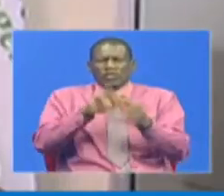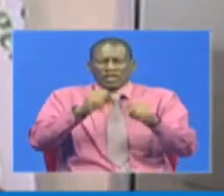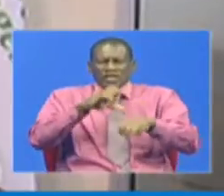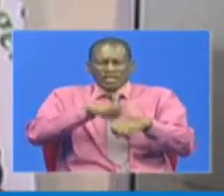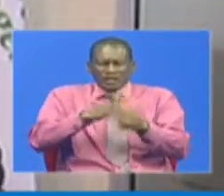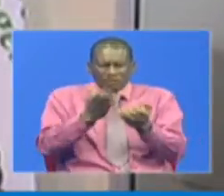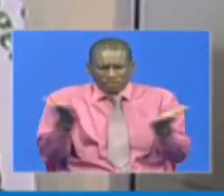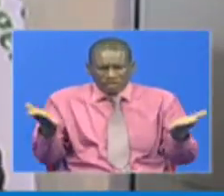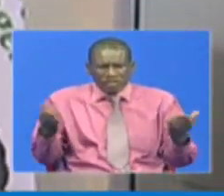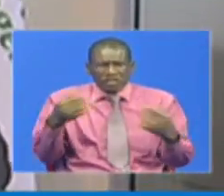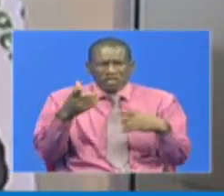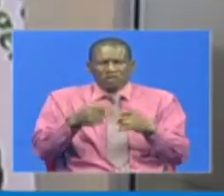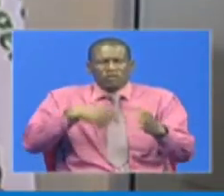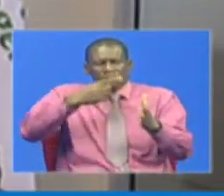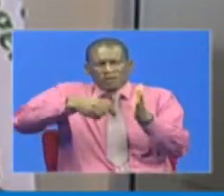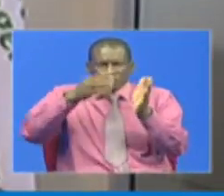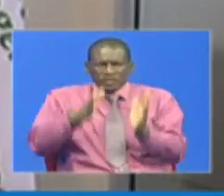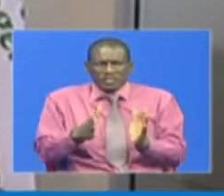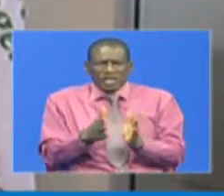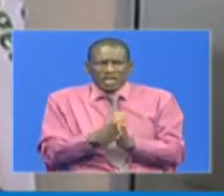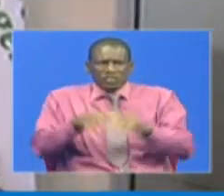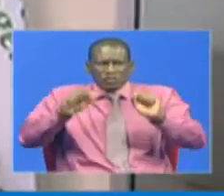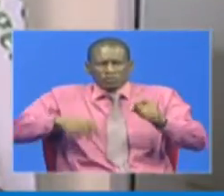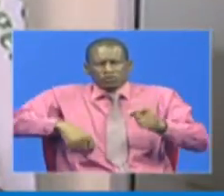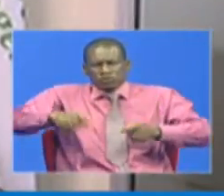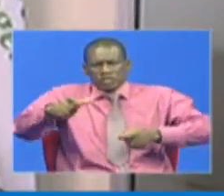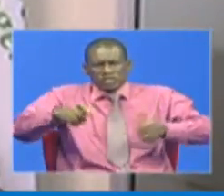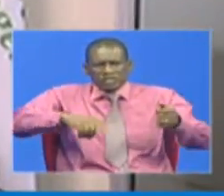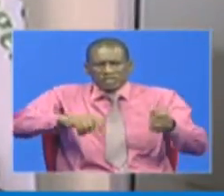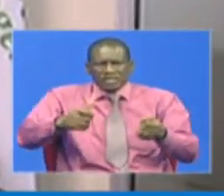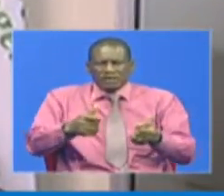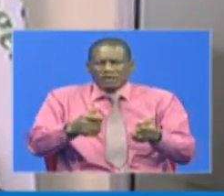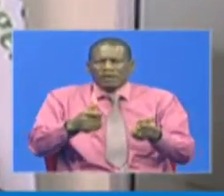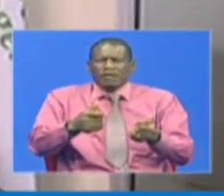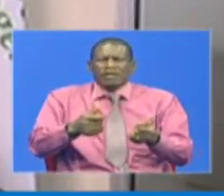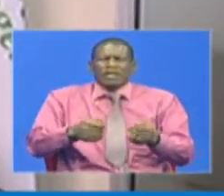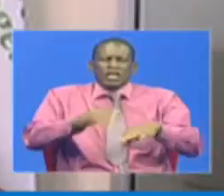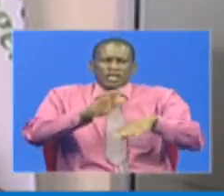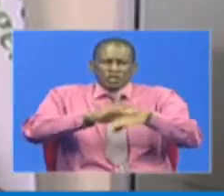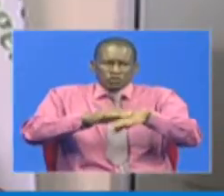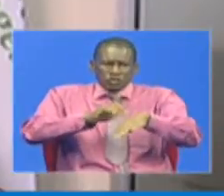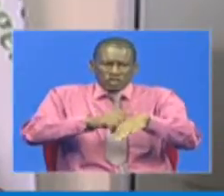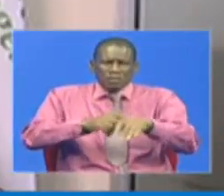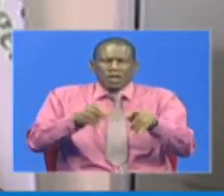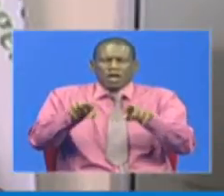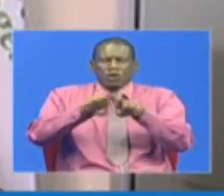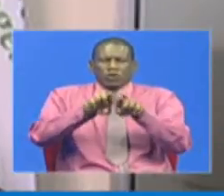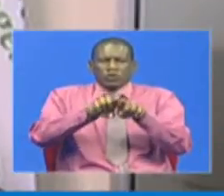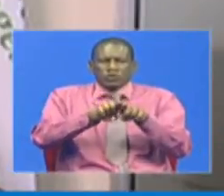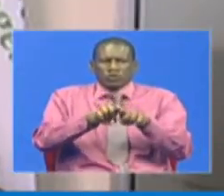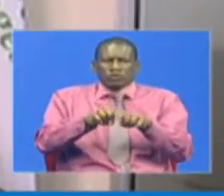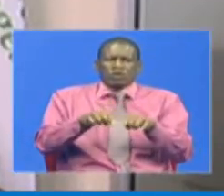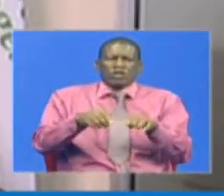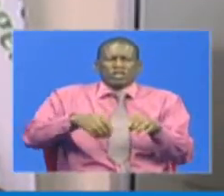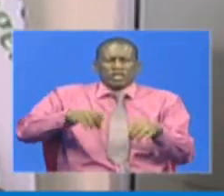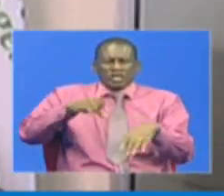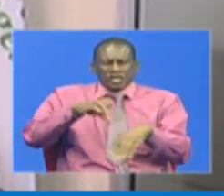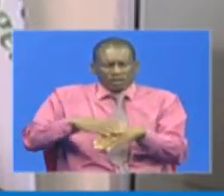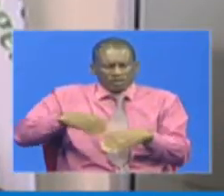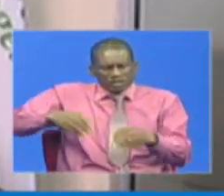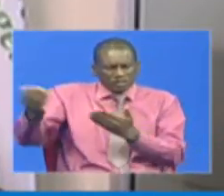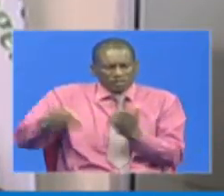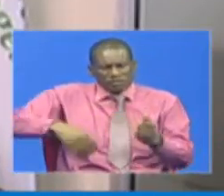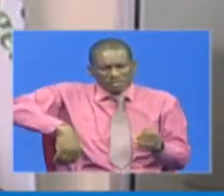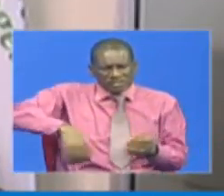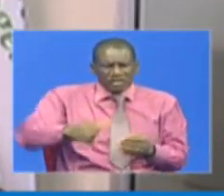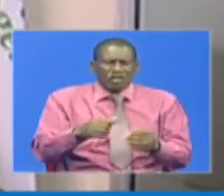from manufacturers and they can be able to sell at a good time, and also as they get paid. We are also in partnership